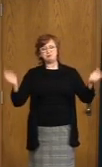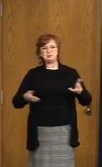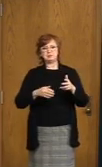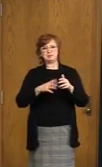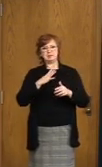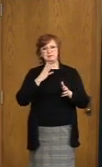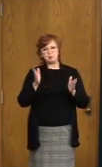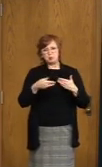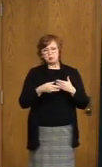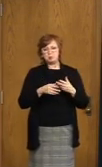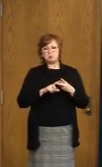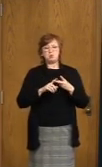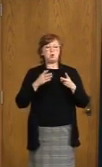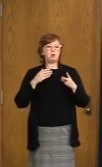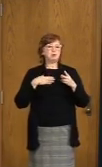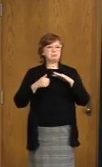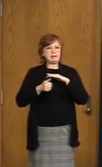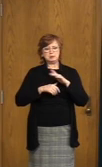even,